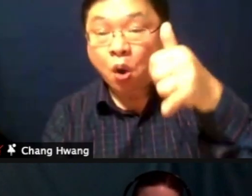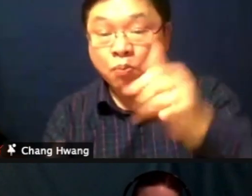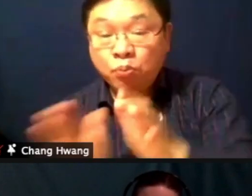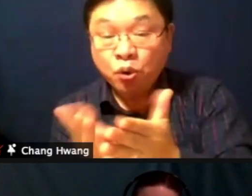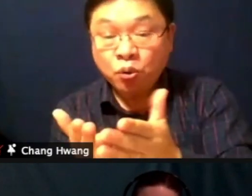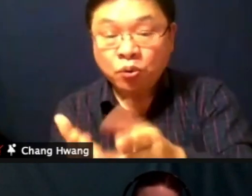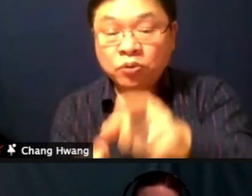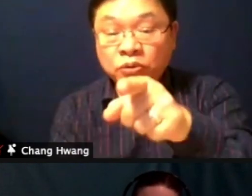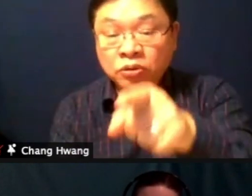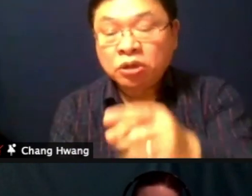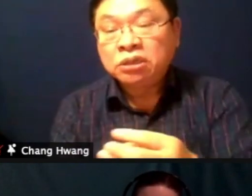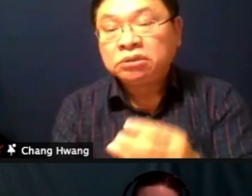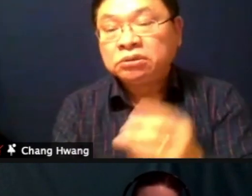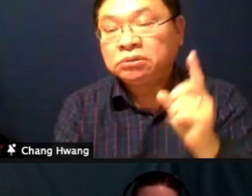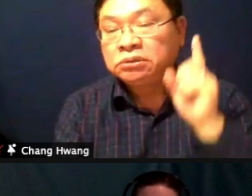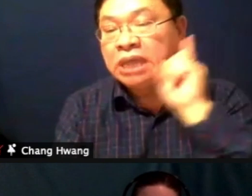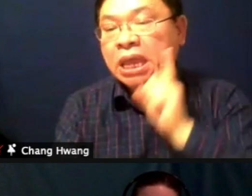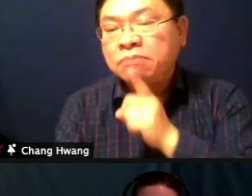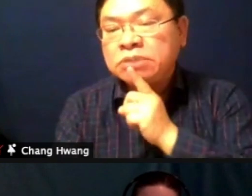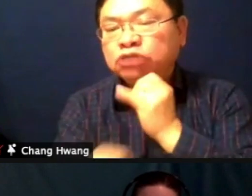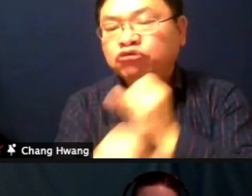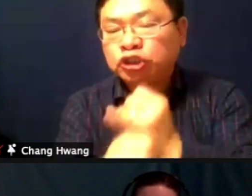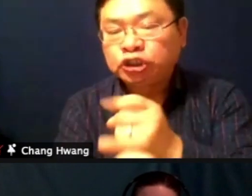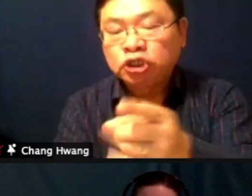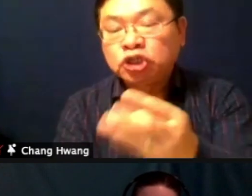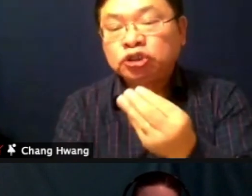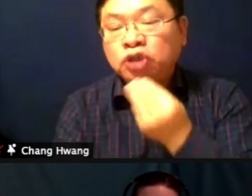printed. The yellow one that you can see